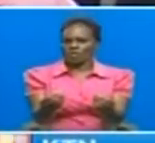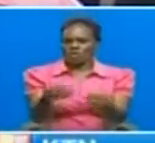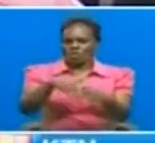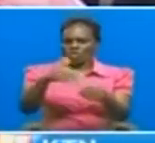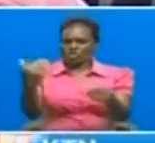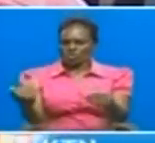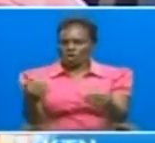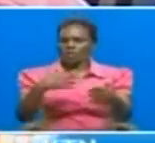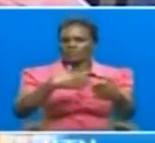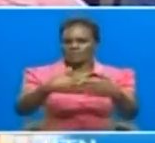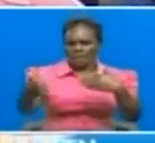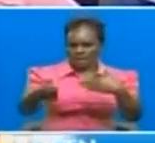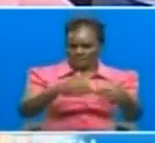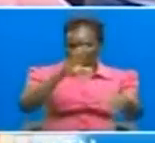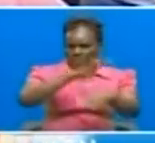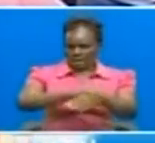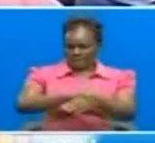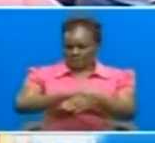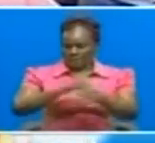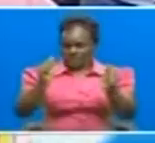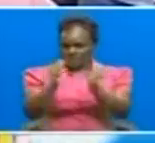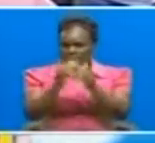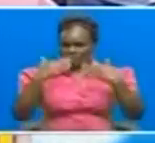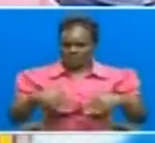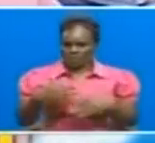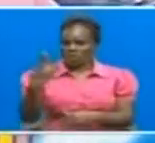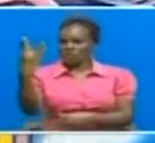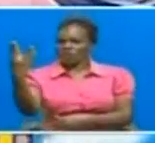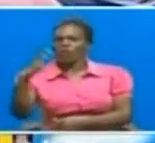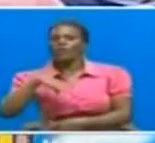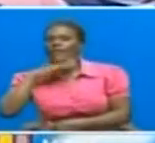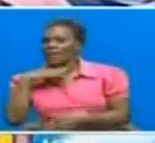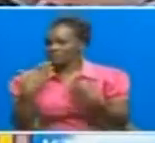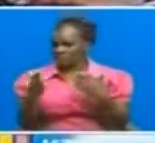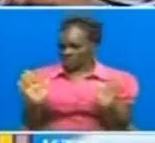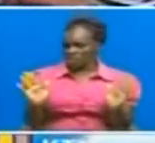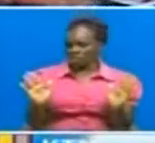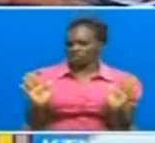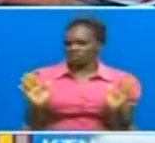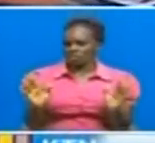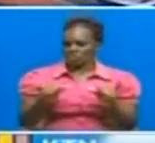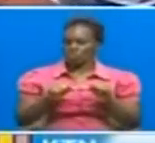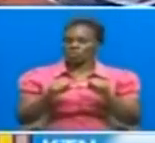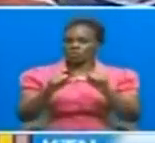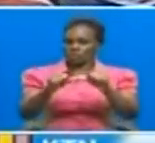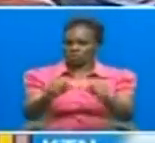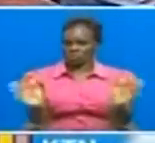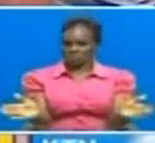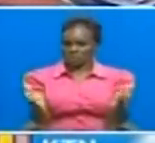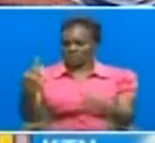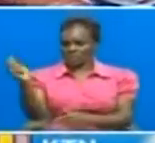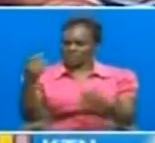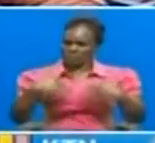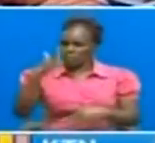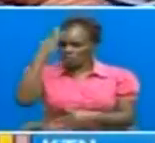withdrawal symptoms. We received 10 people yesterday. Unfortunately, we lost 4. And we are continuing to encourage Kenyans.